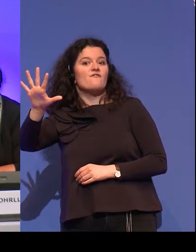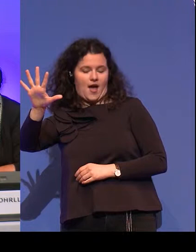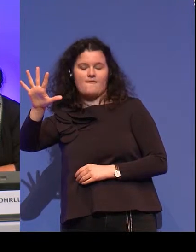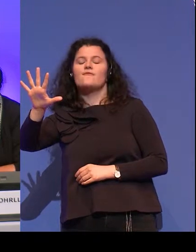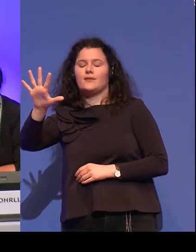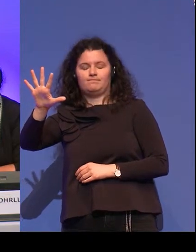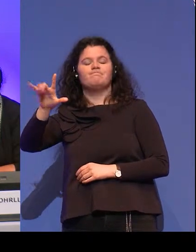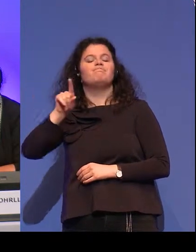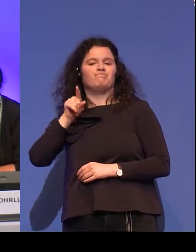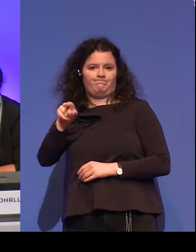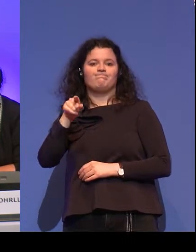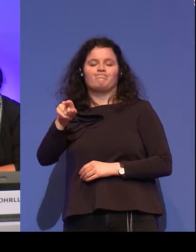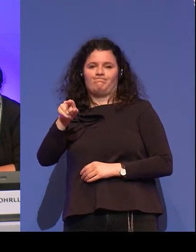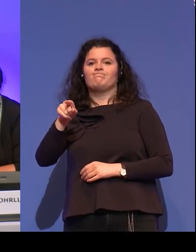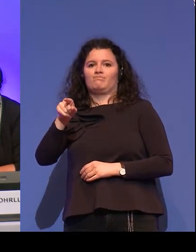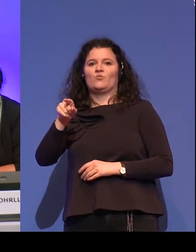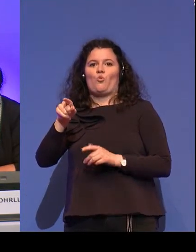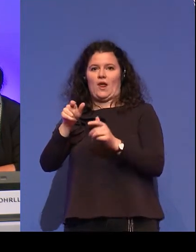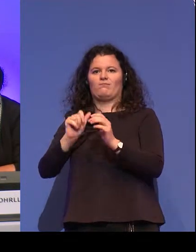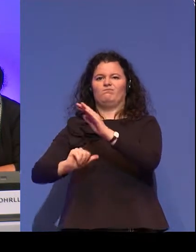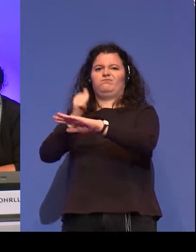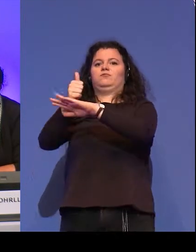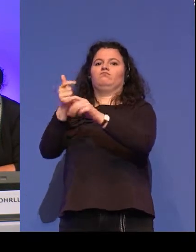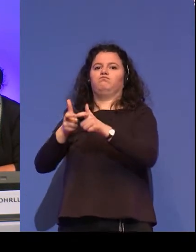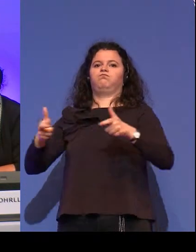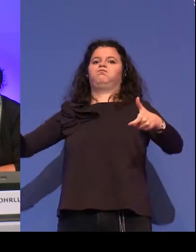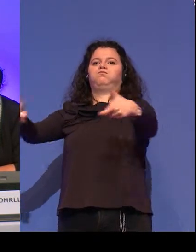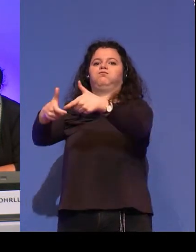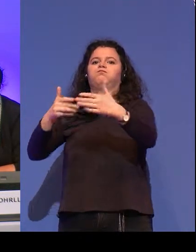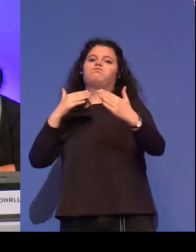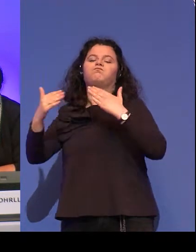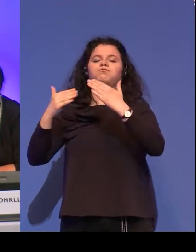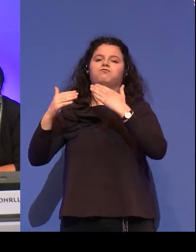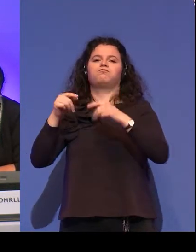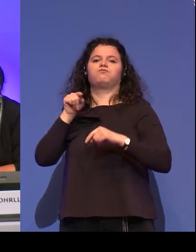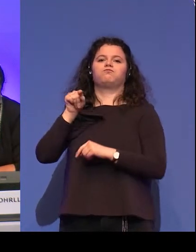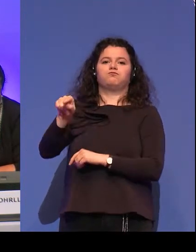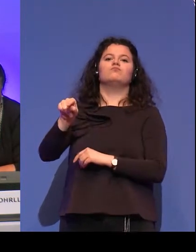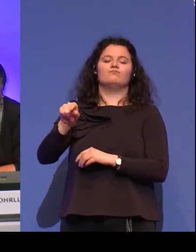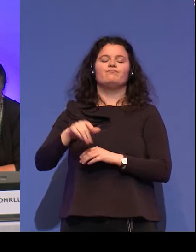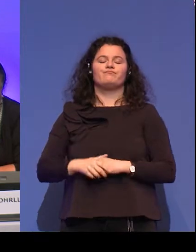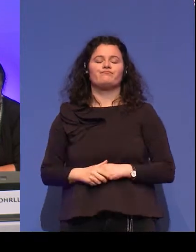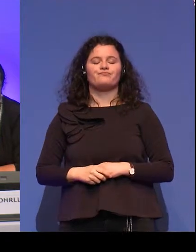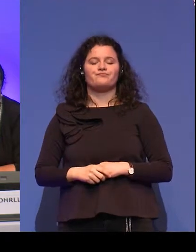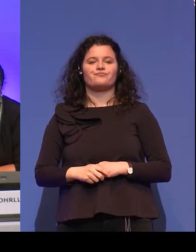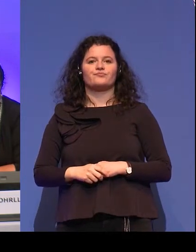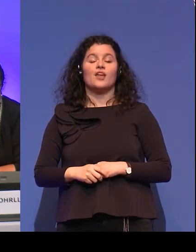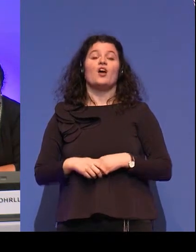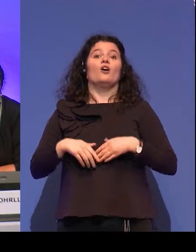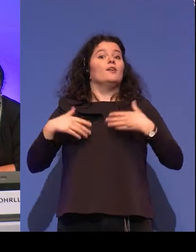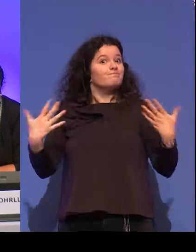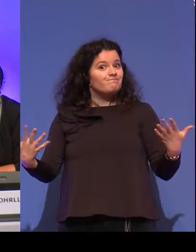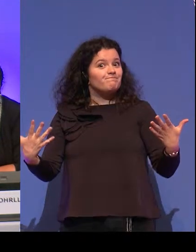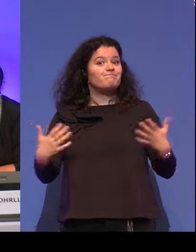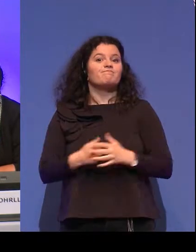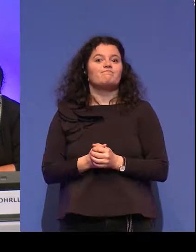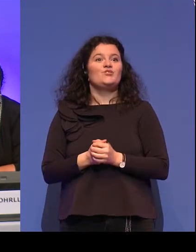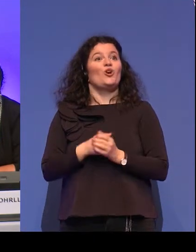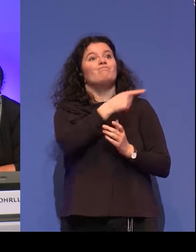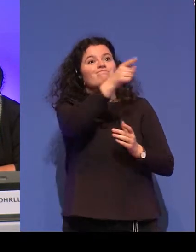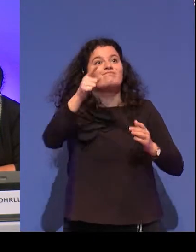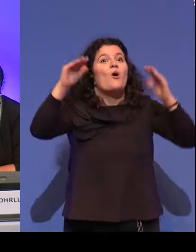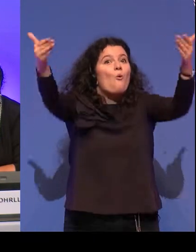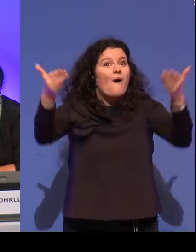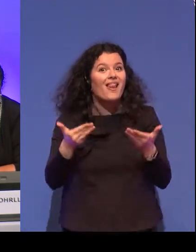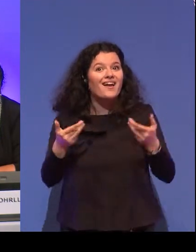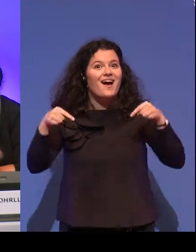in the next steps of those events. So once again, welcome also on